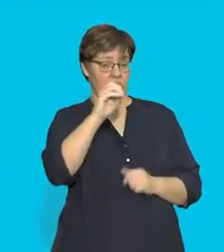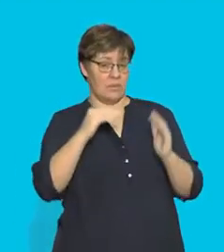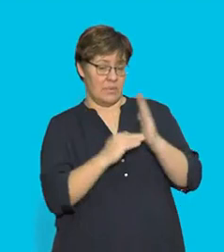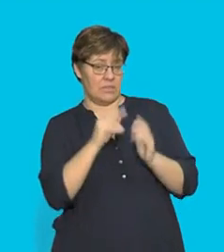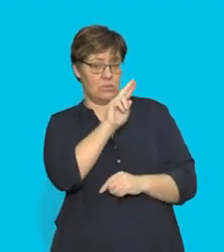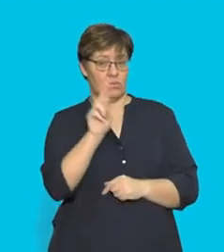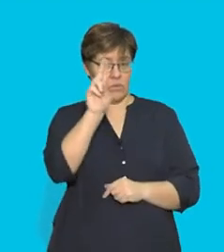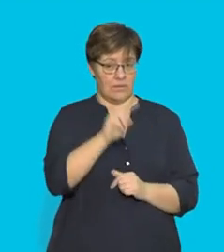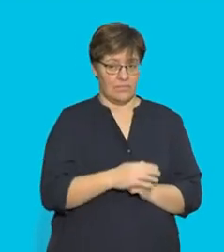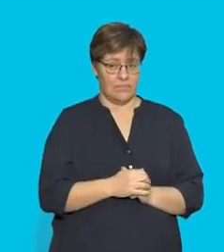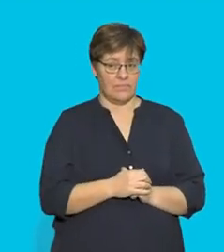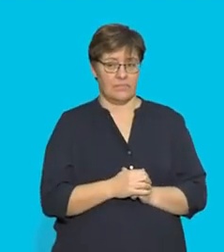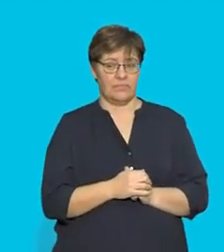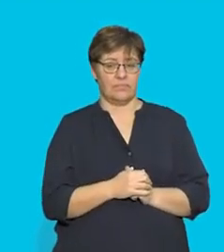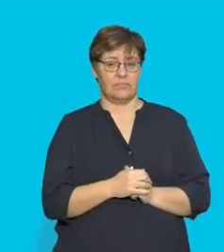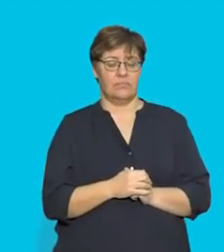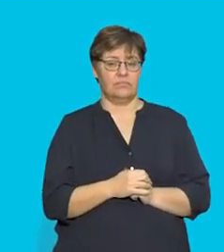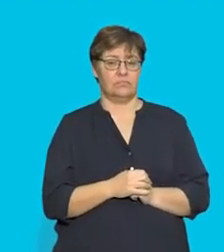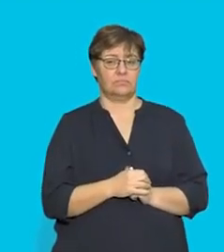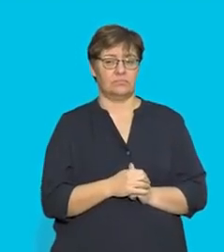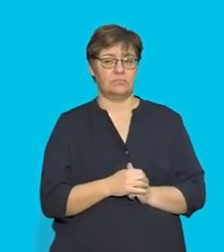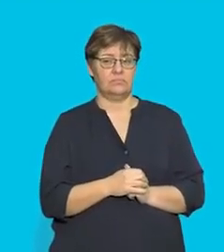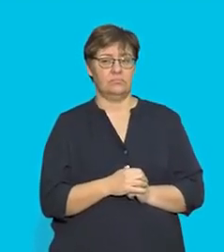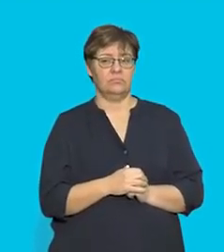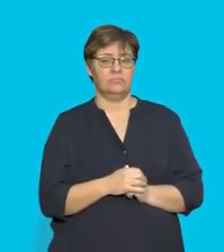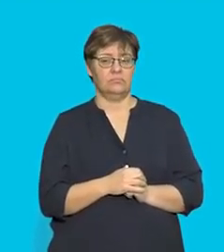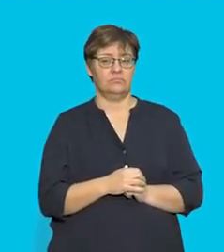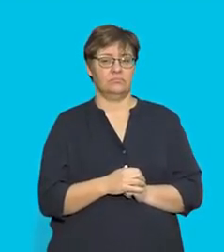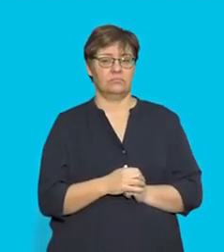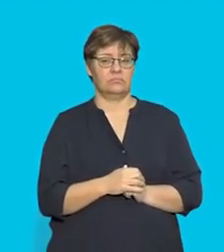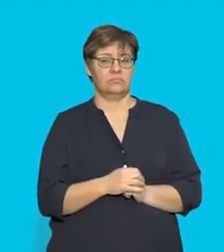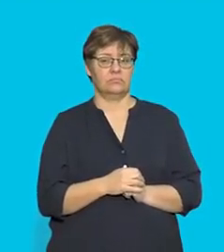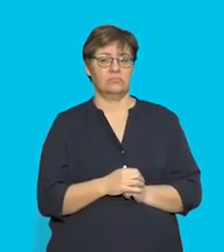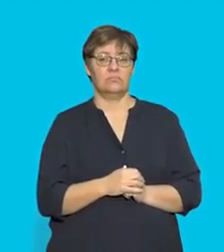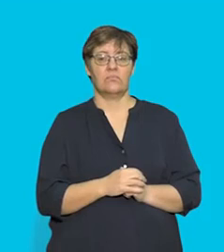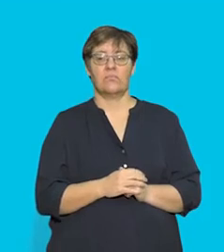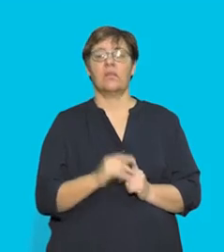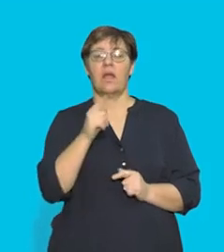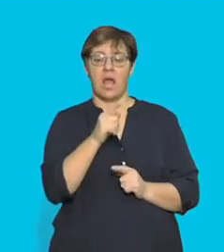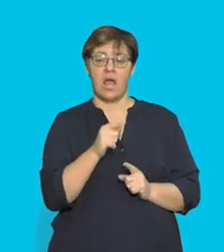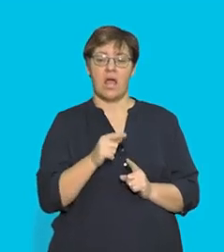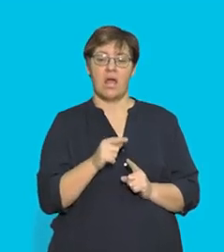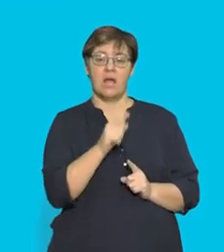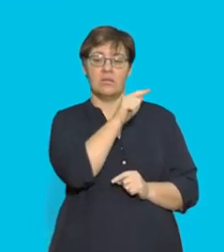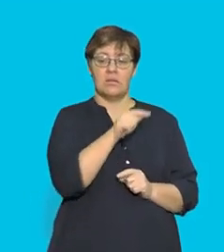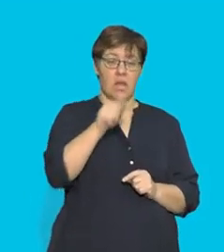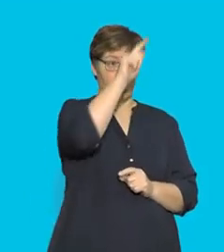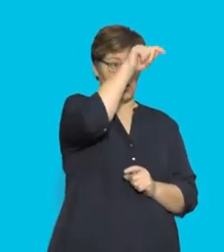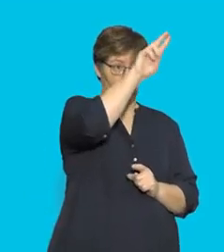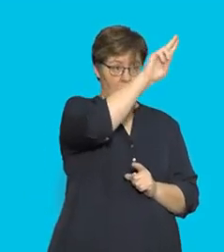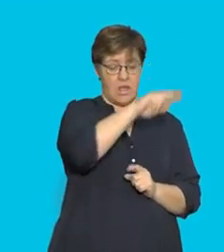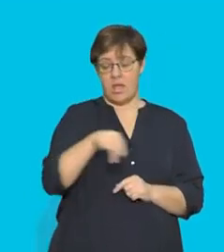squared. Okay, so it's going to start off with 1,500 meters squared equals to that squared plus that squared,